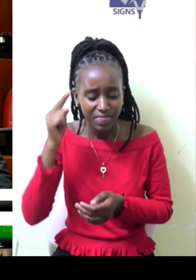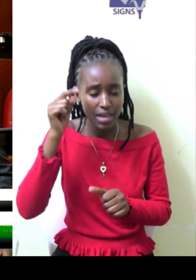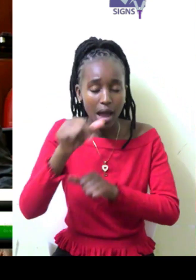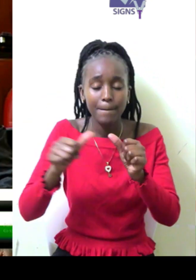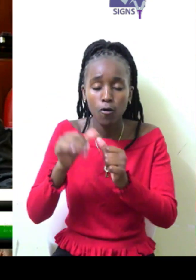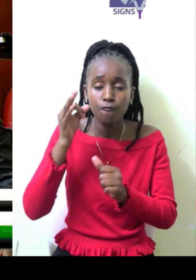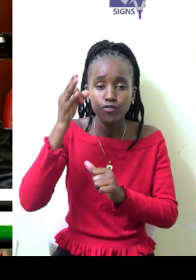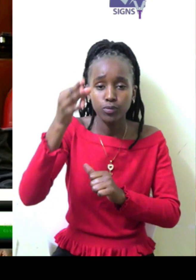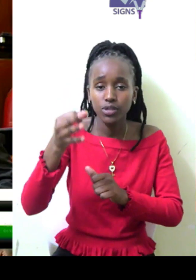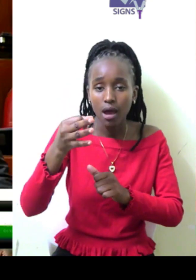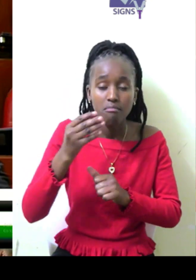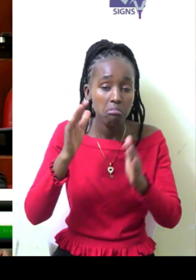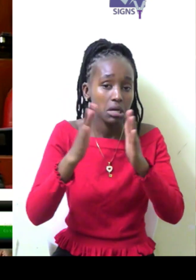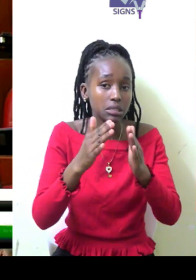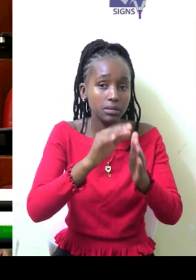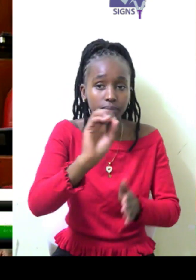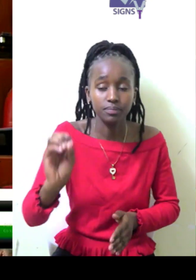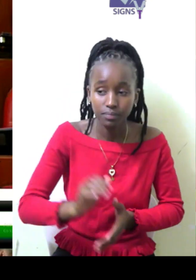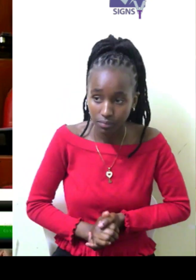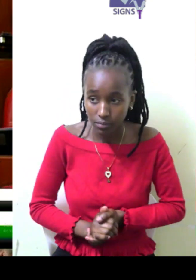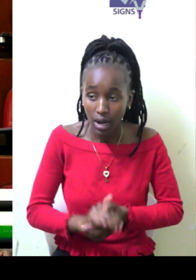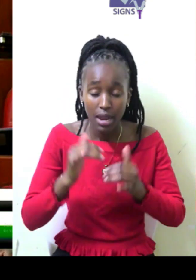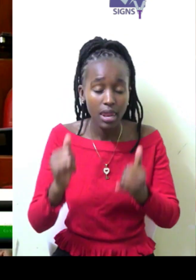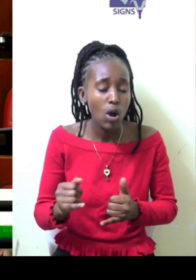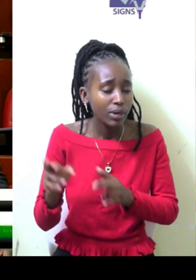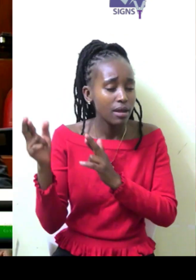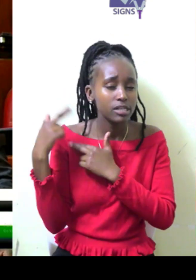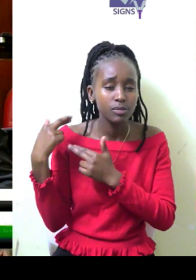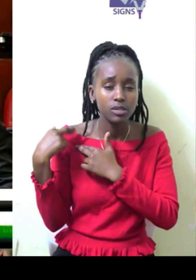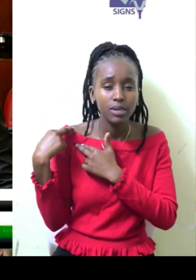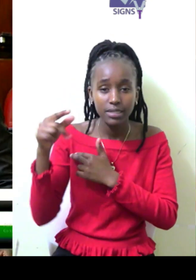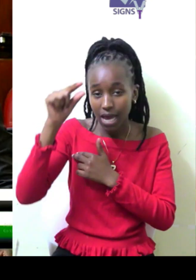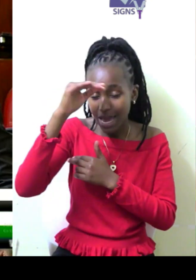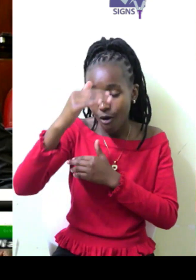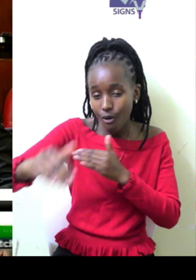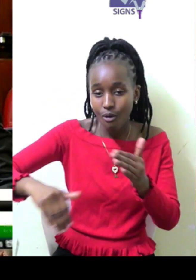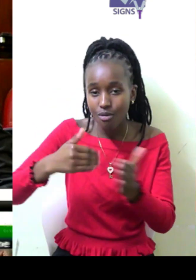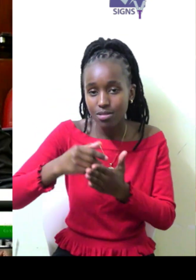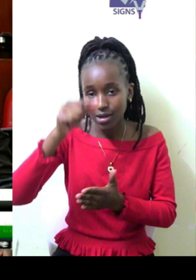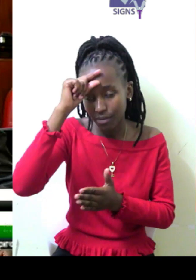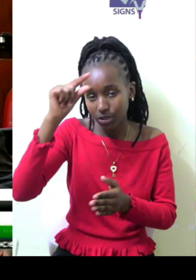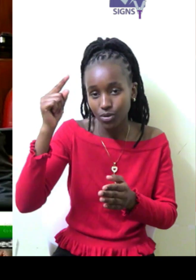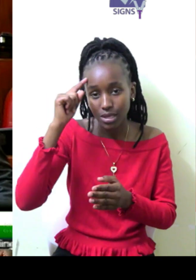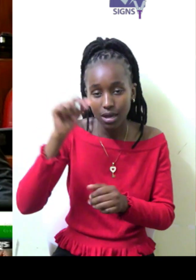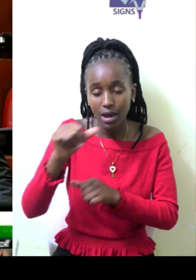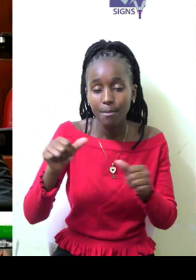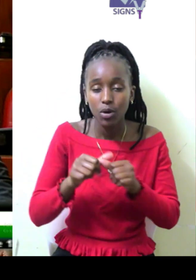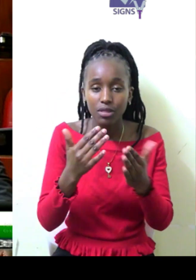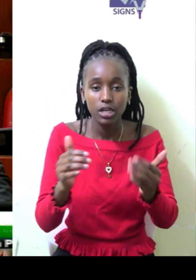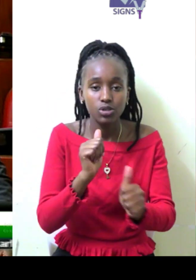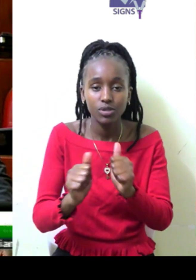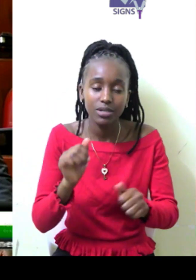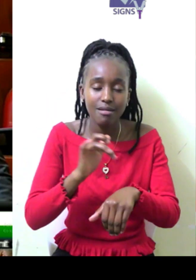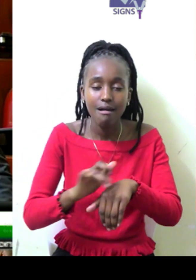is prerogative of every government to think and create structures that define the future of